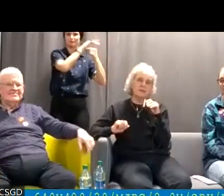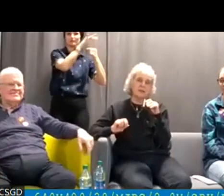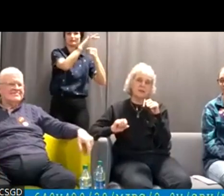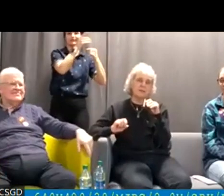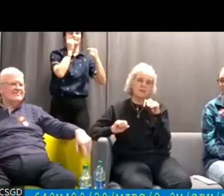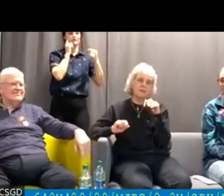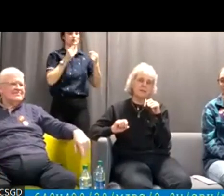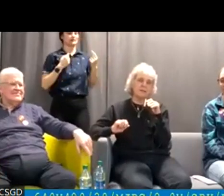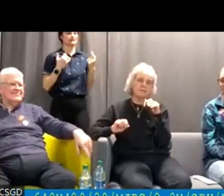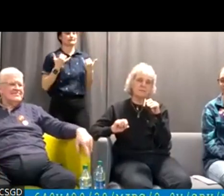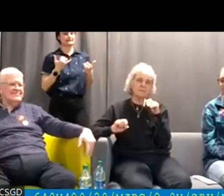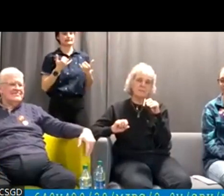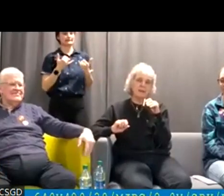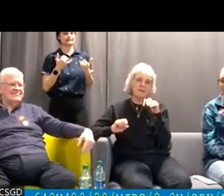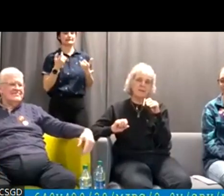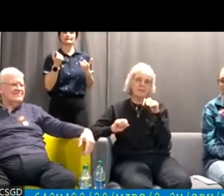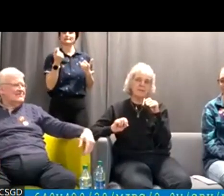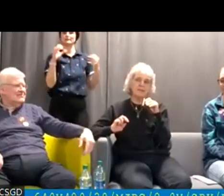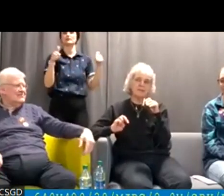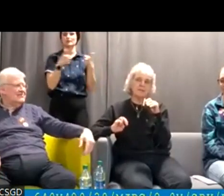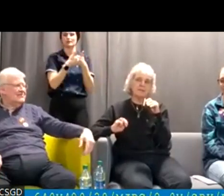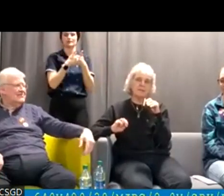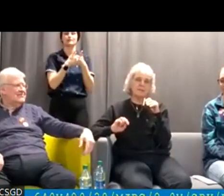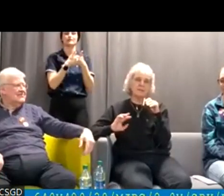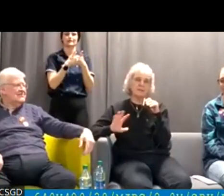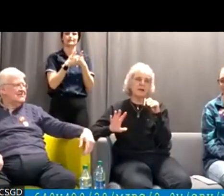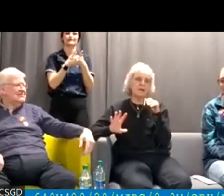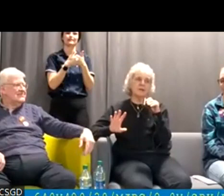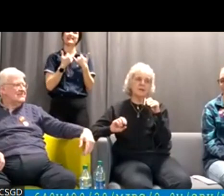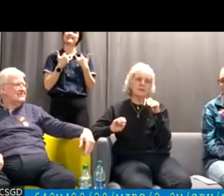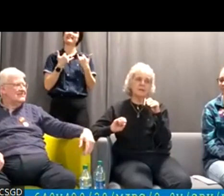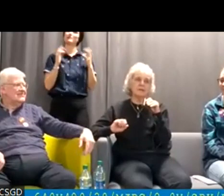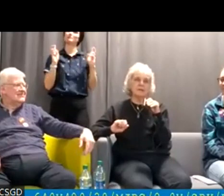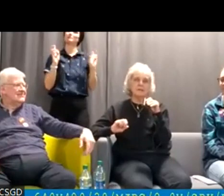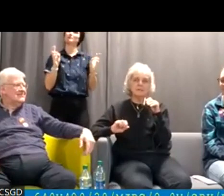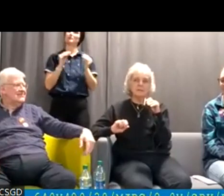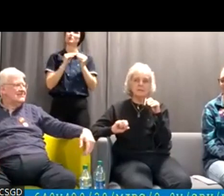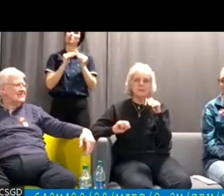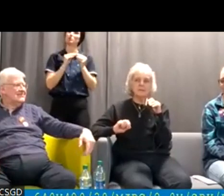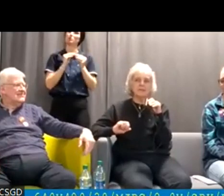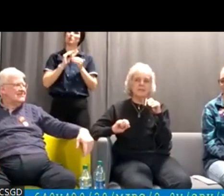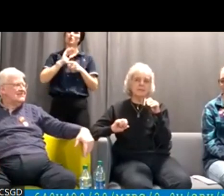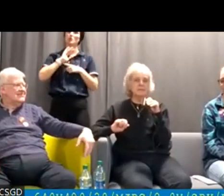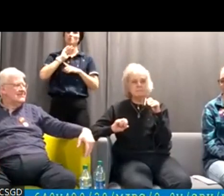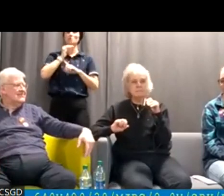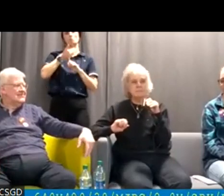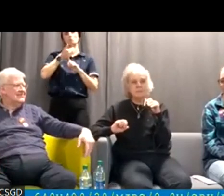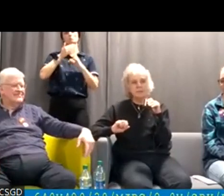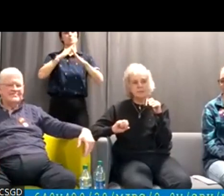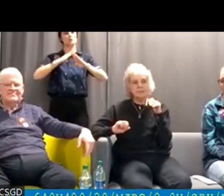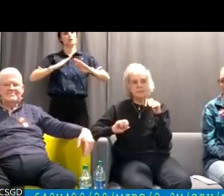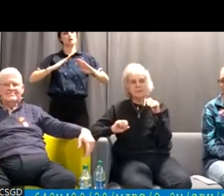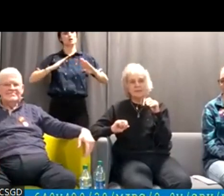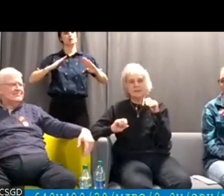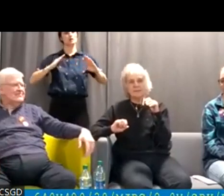little harder now. And I find myself just being a little quieter, maybe fitting in,